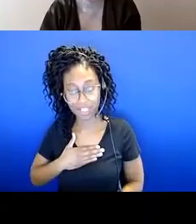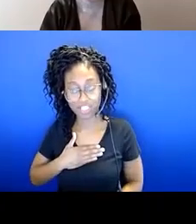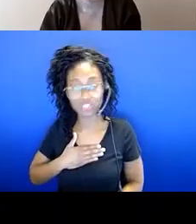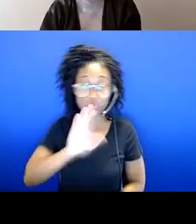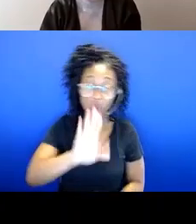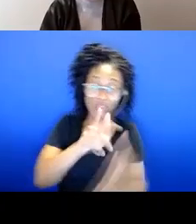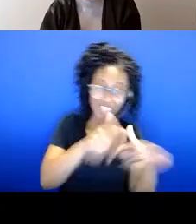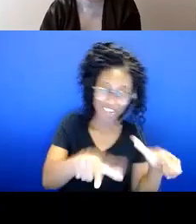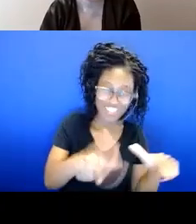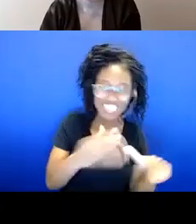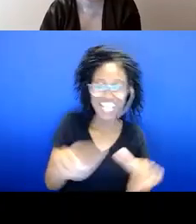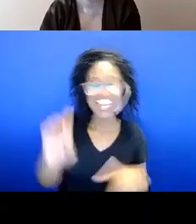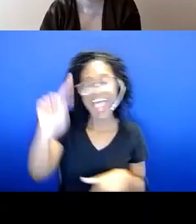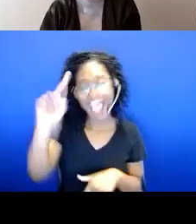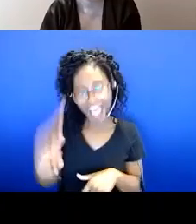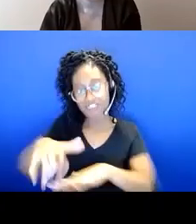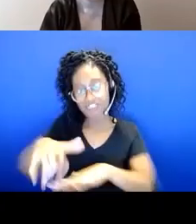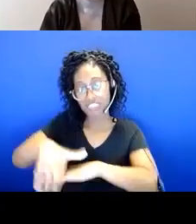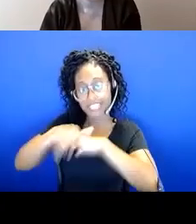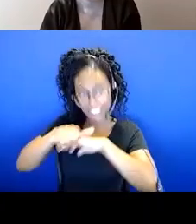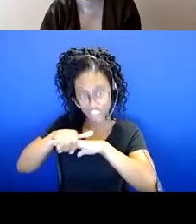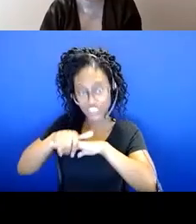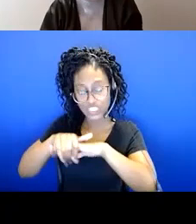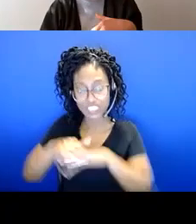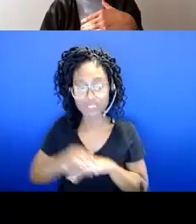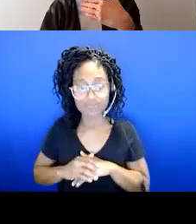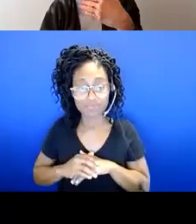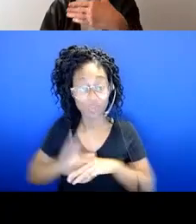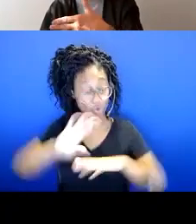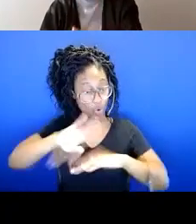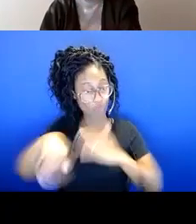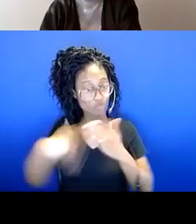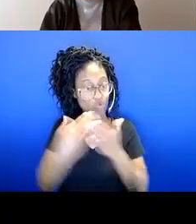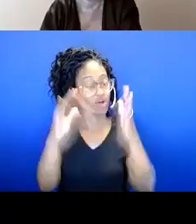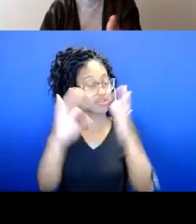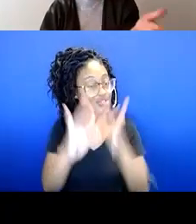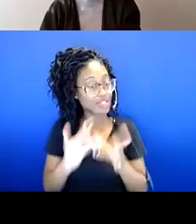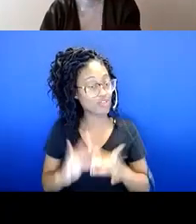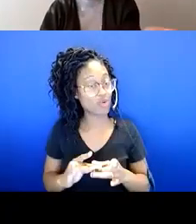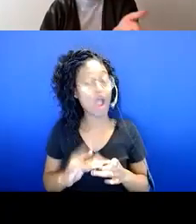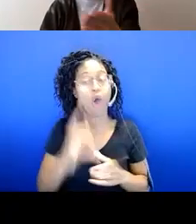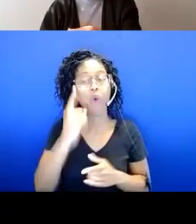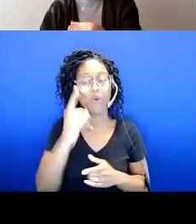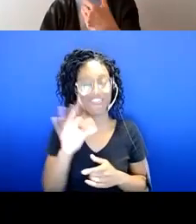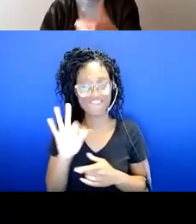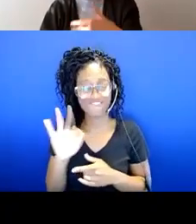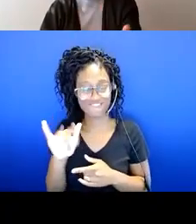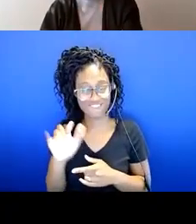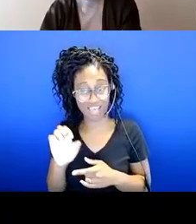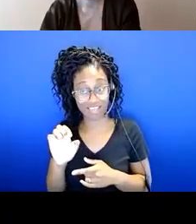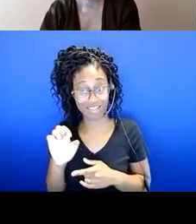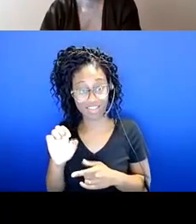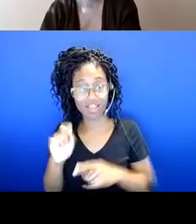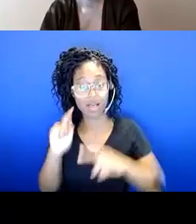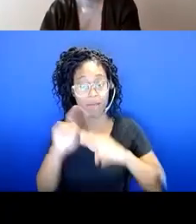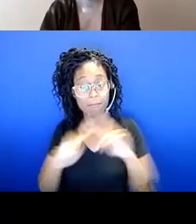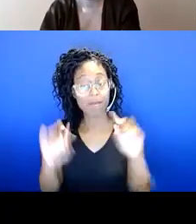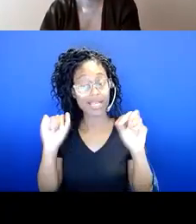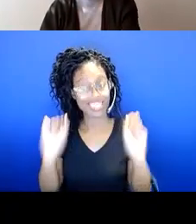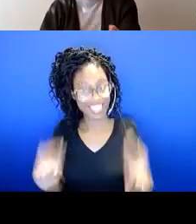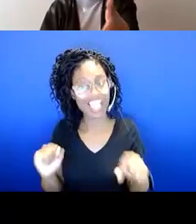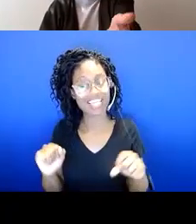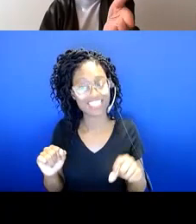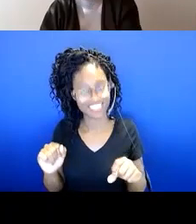That overall narration needs to be uploaded as one file, but it could certainly be done by multiple